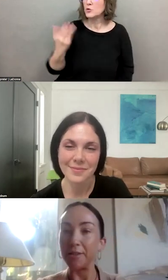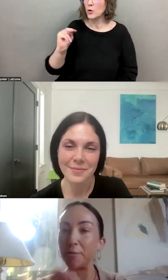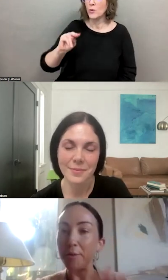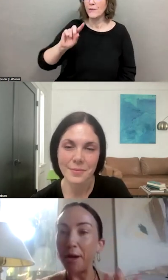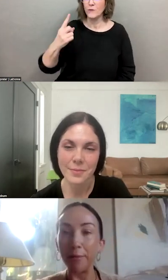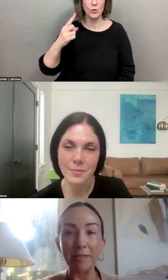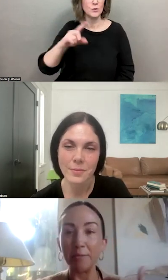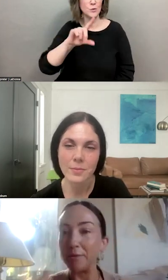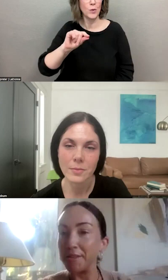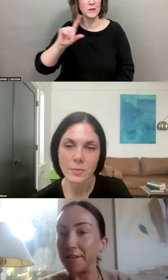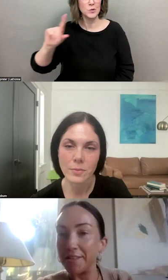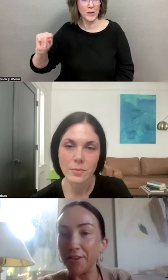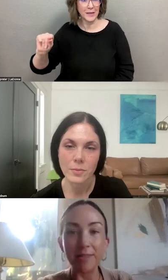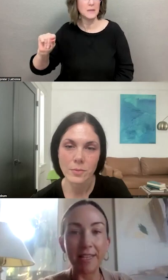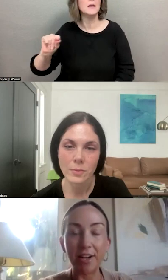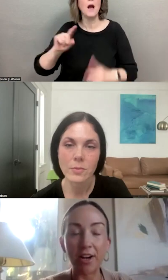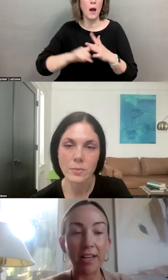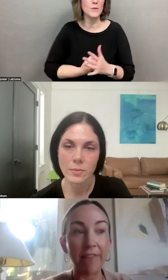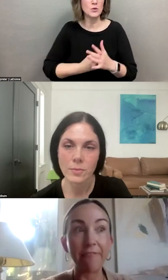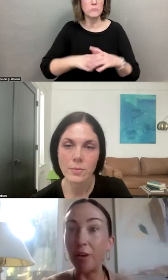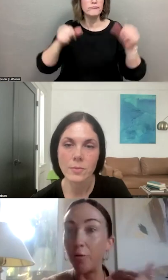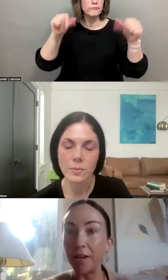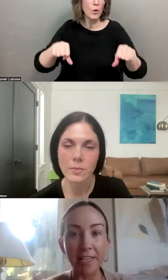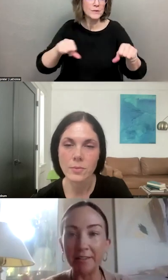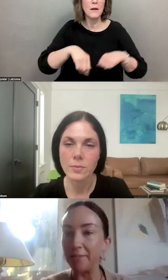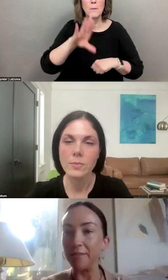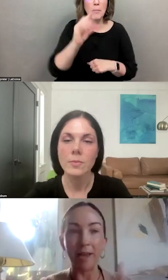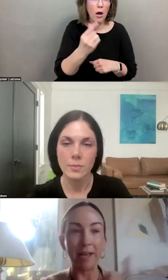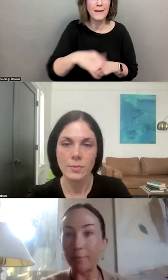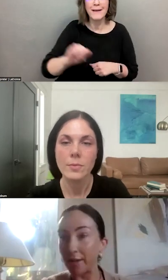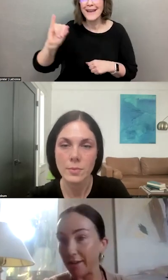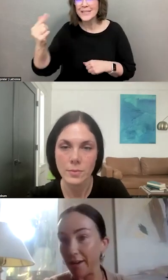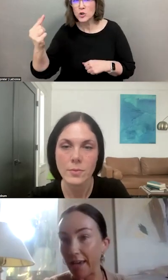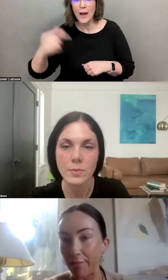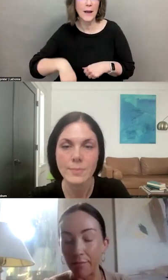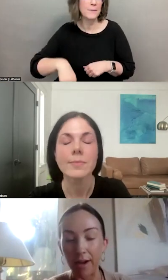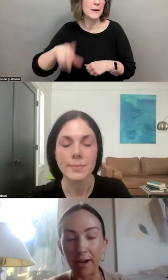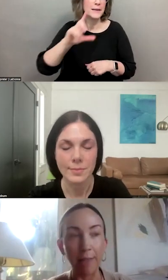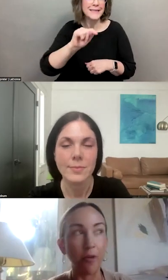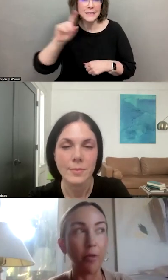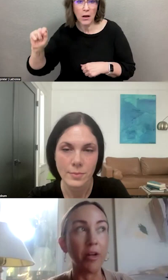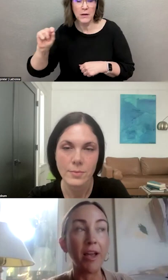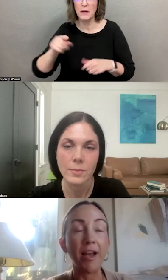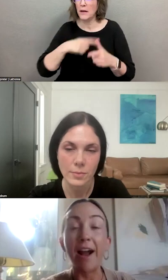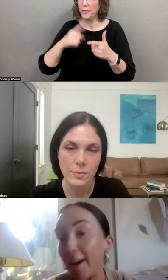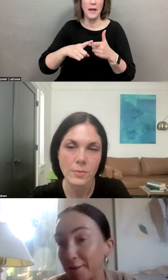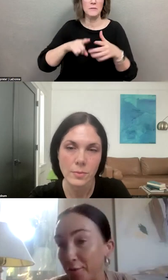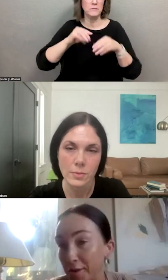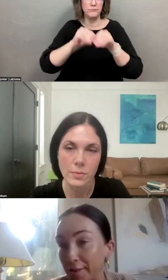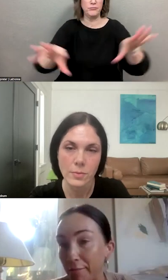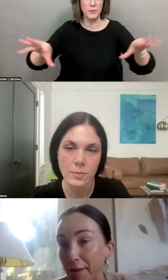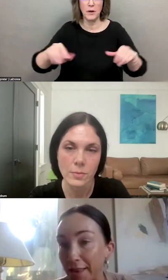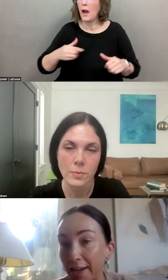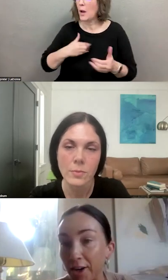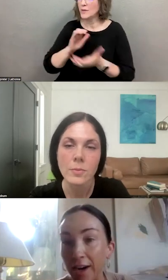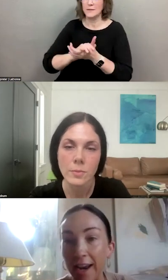I'm going to start a blog. I'm going to start posting on Instagram and TikTok. And very quickly, the pandemic came forward. I got divorced